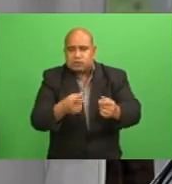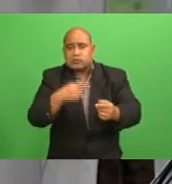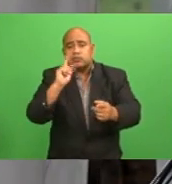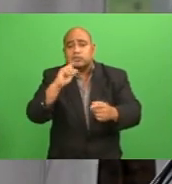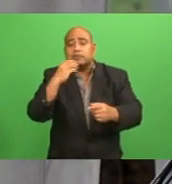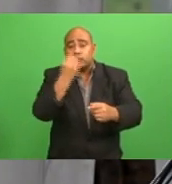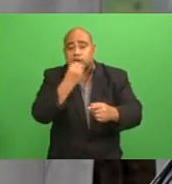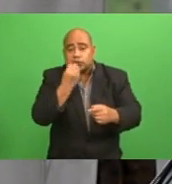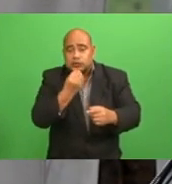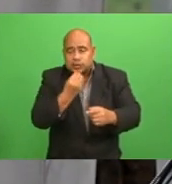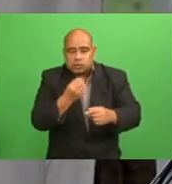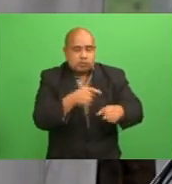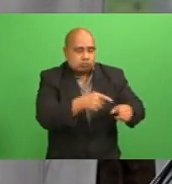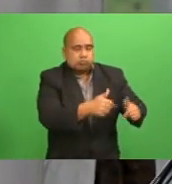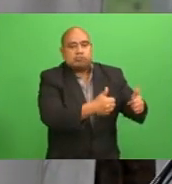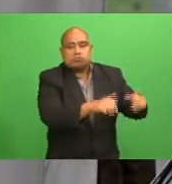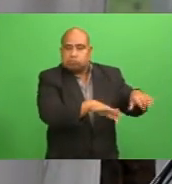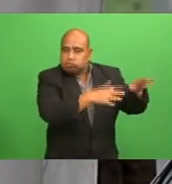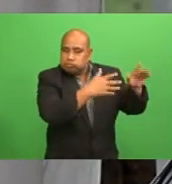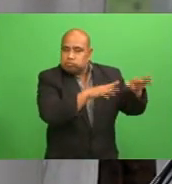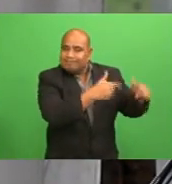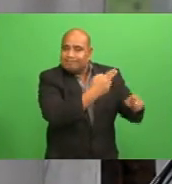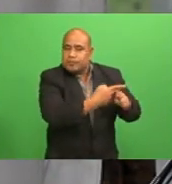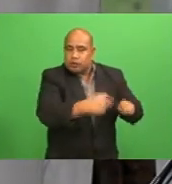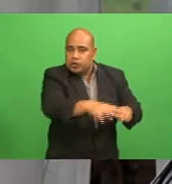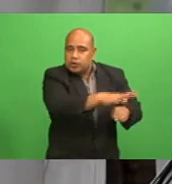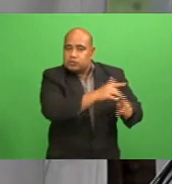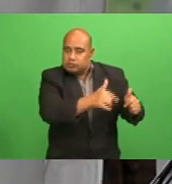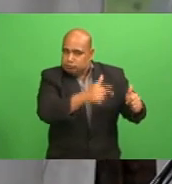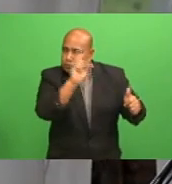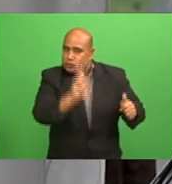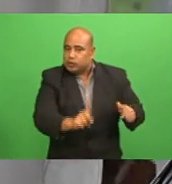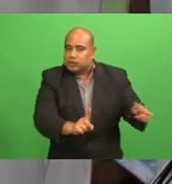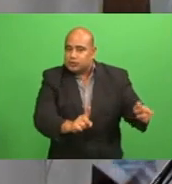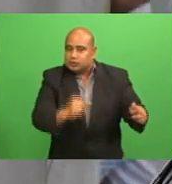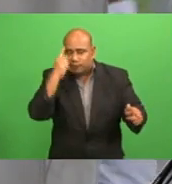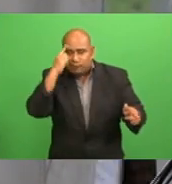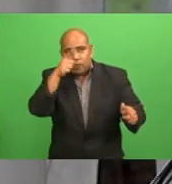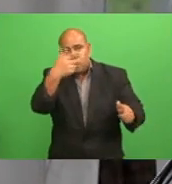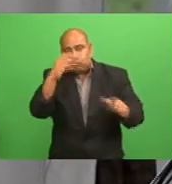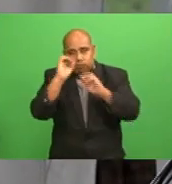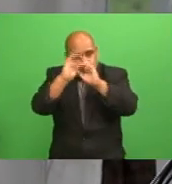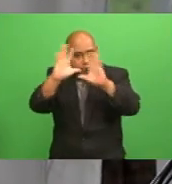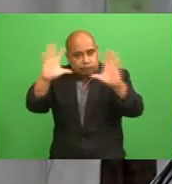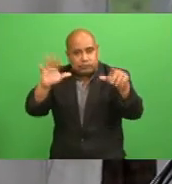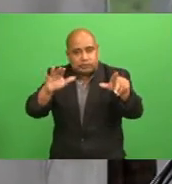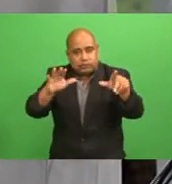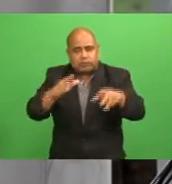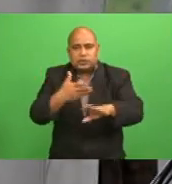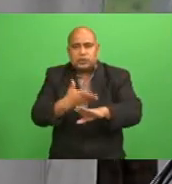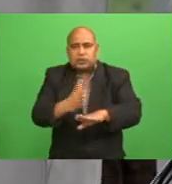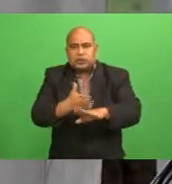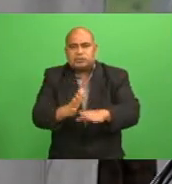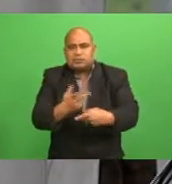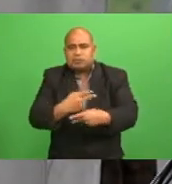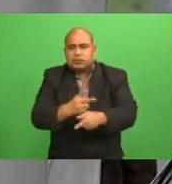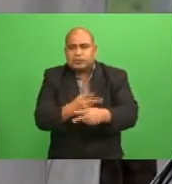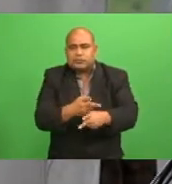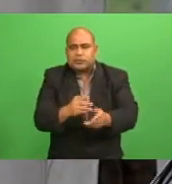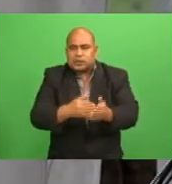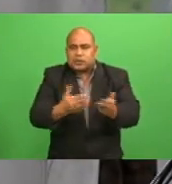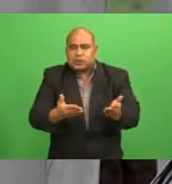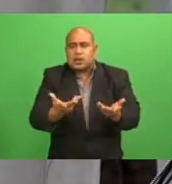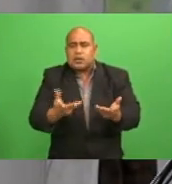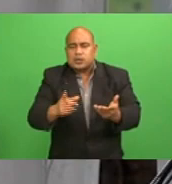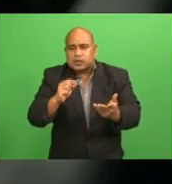Limited and our farmers here today to think even bigger about the possibility of this new product and the potential of